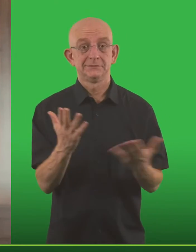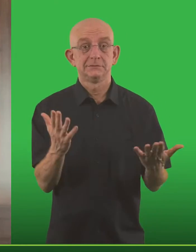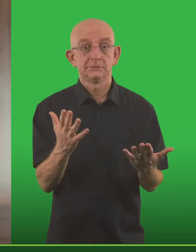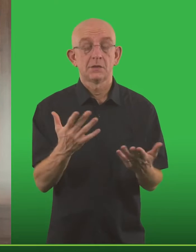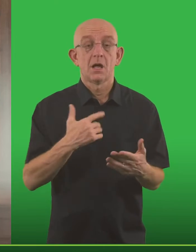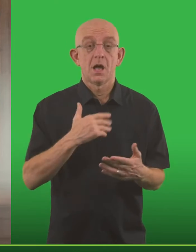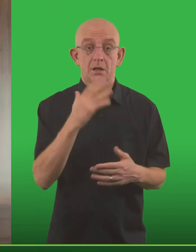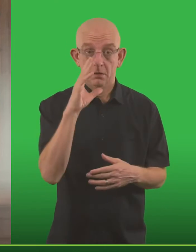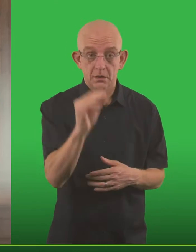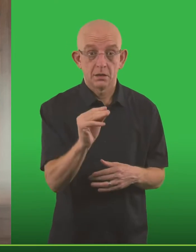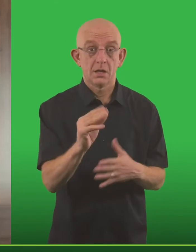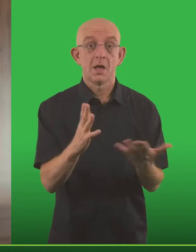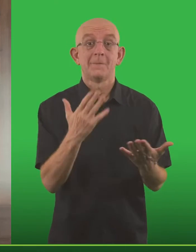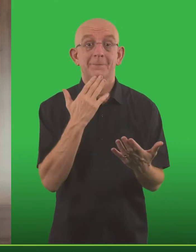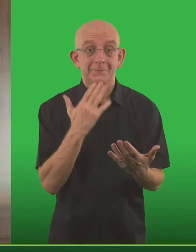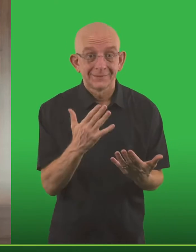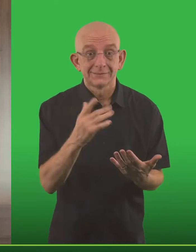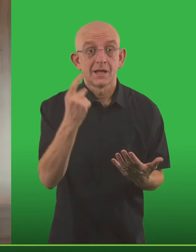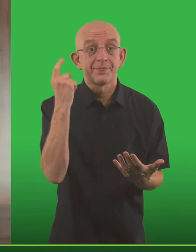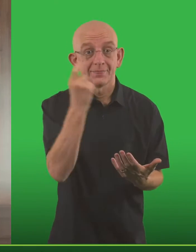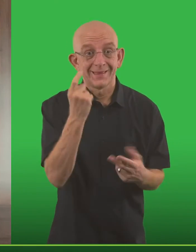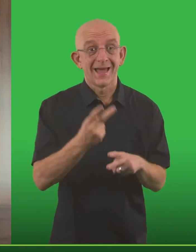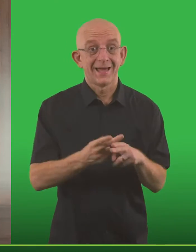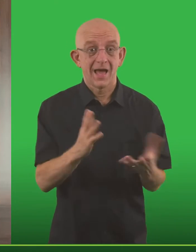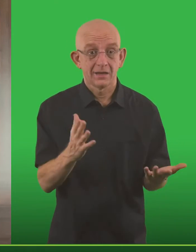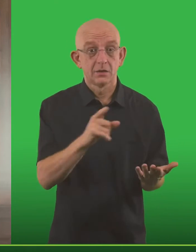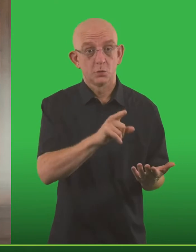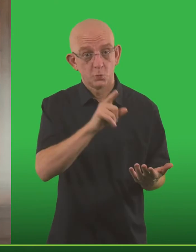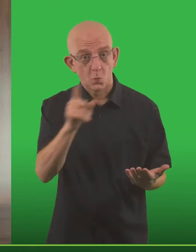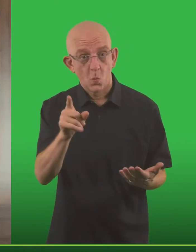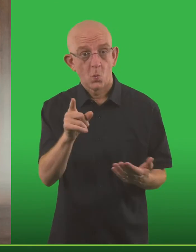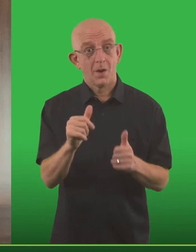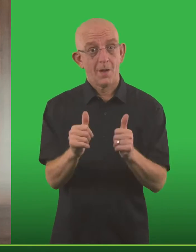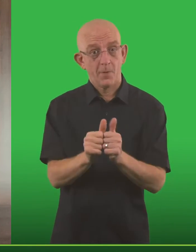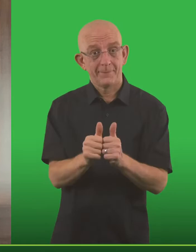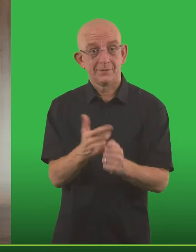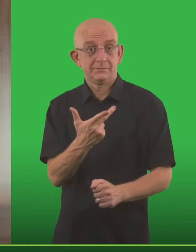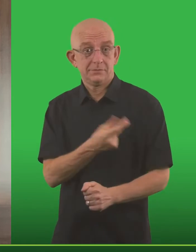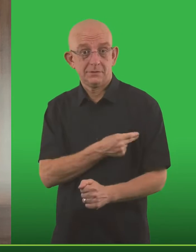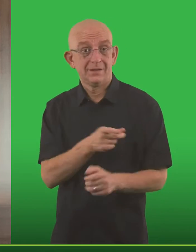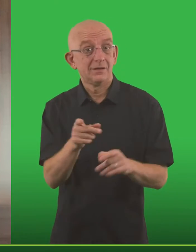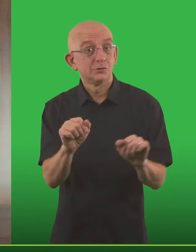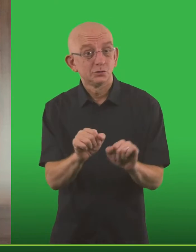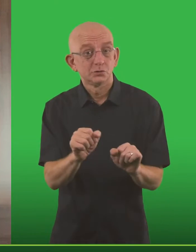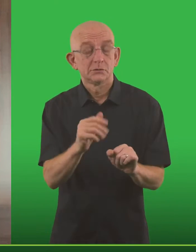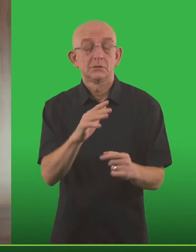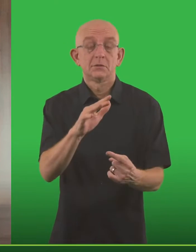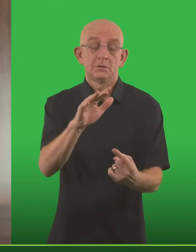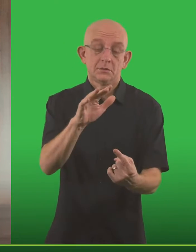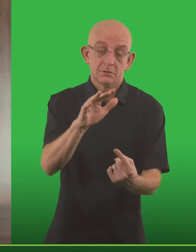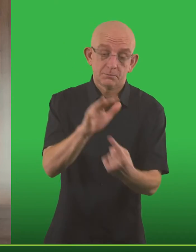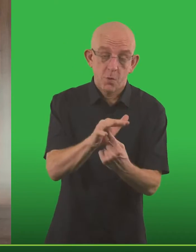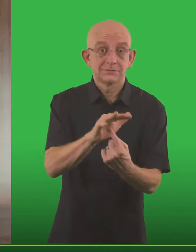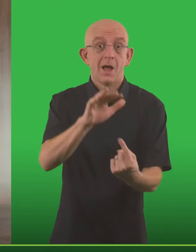in the strongest possible terms to reconsider if you've already reconsidered, and if you haven't had made an appointment to get vaccinated yet, please do